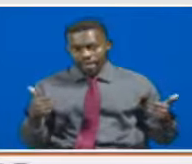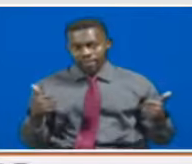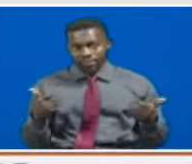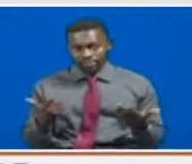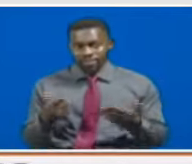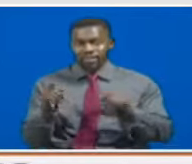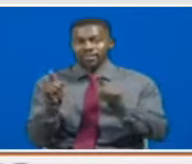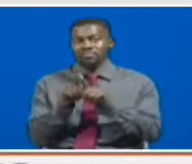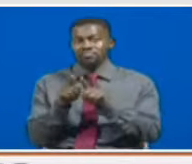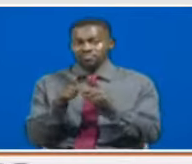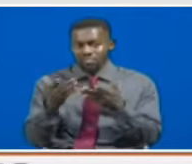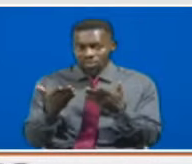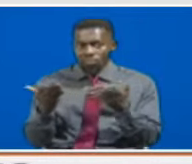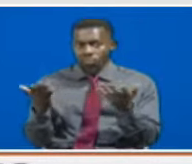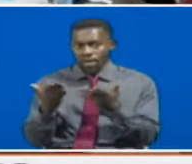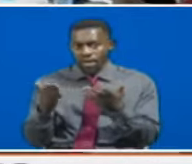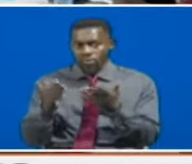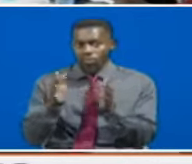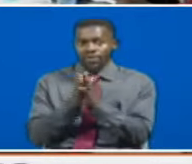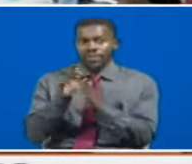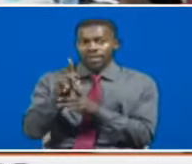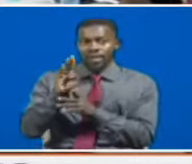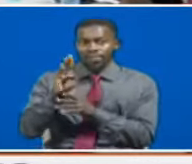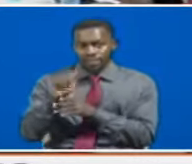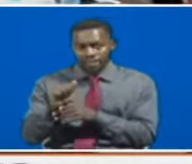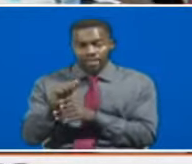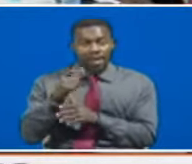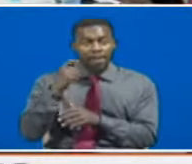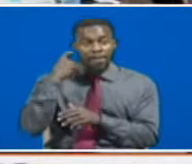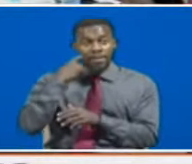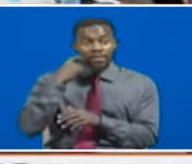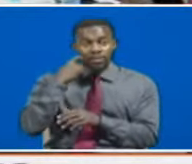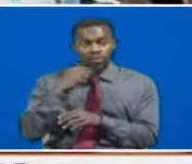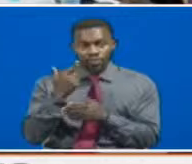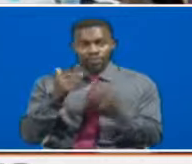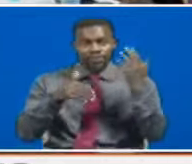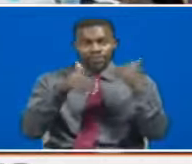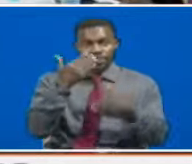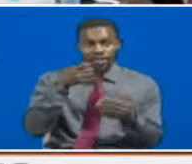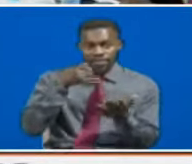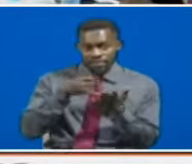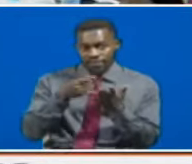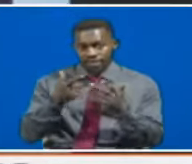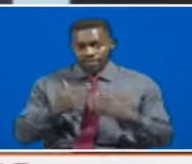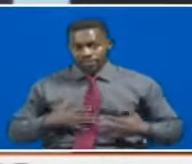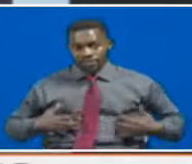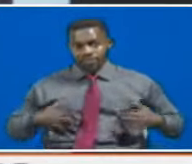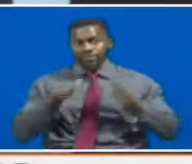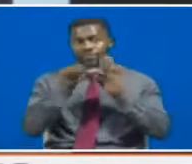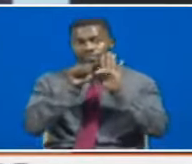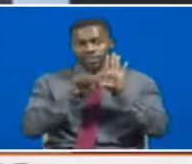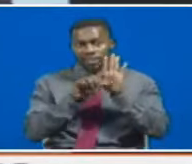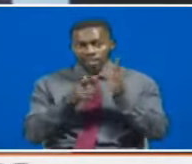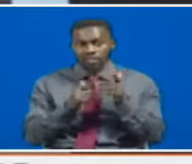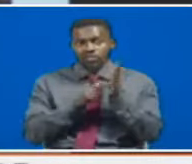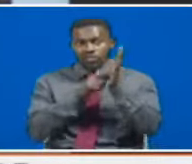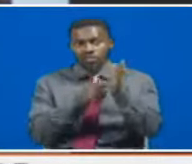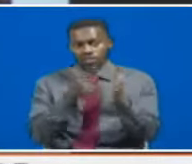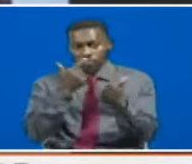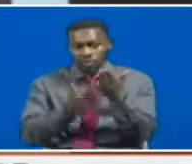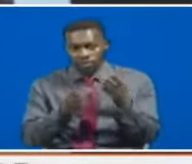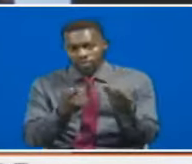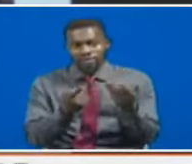survey by the Kenya National Bureau of Statistics. Maseno University involvement in the refugee agenda signify academia commitment to